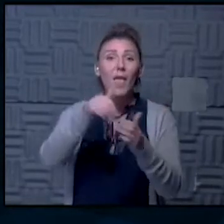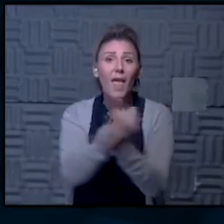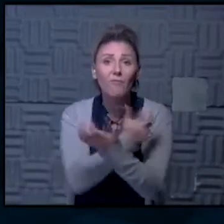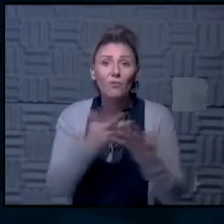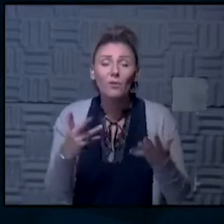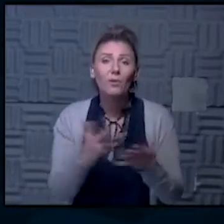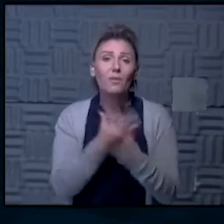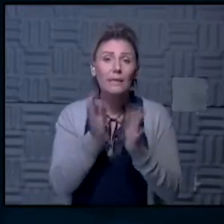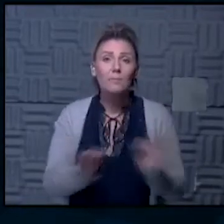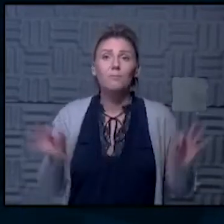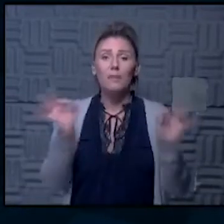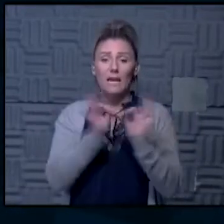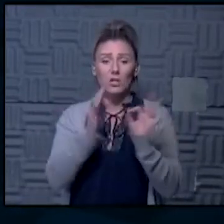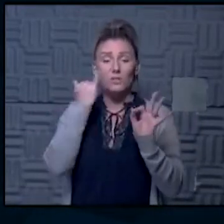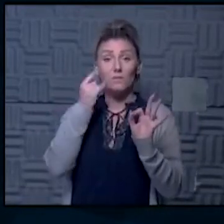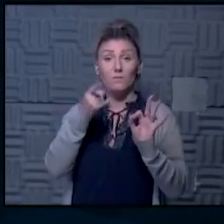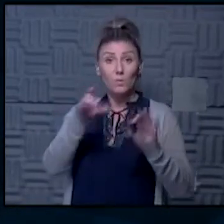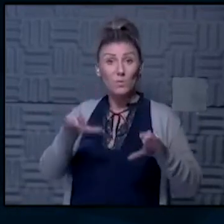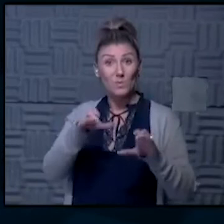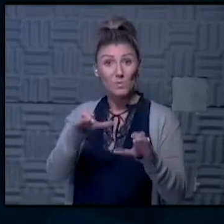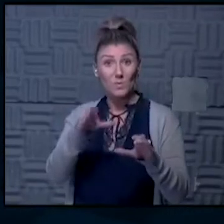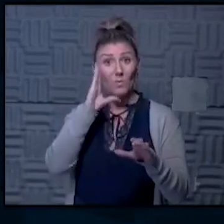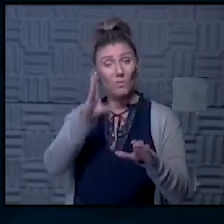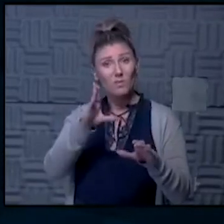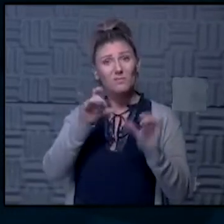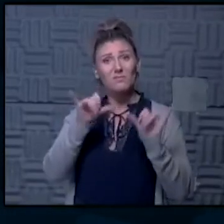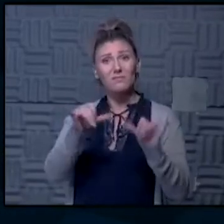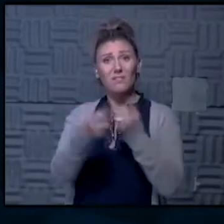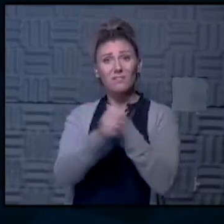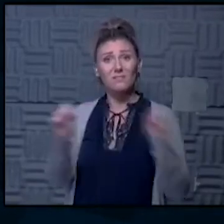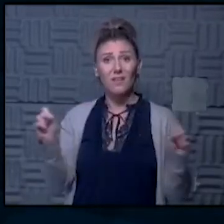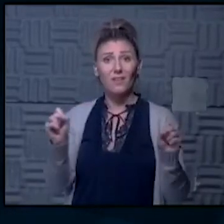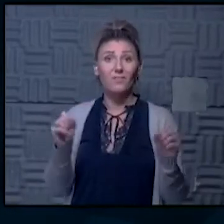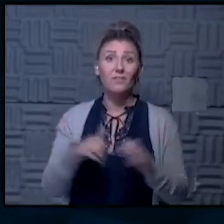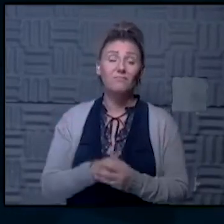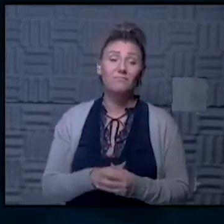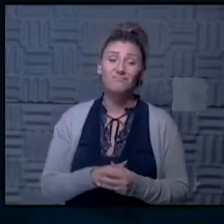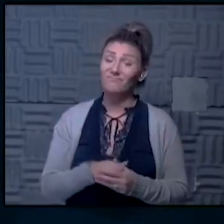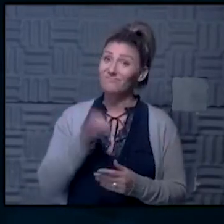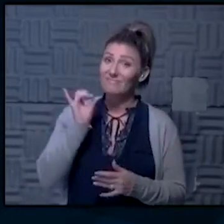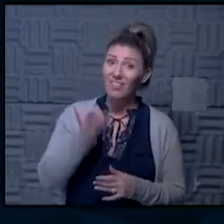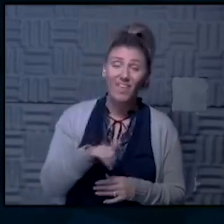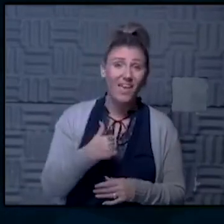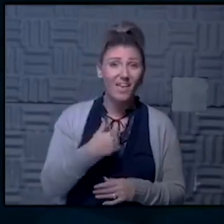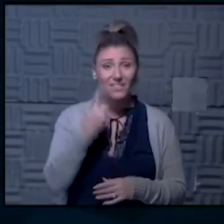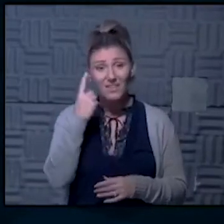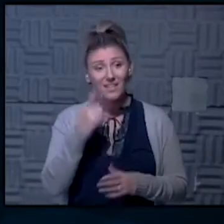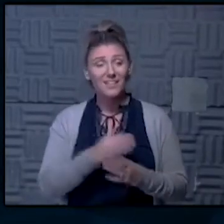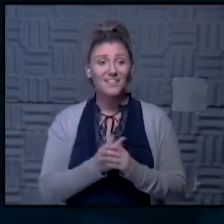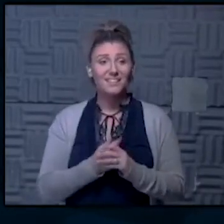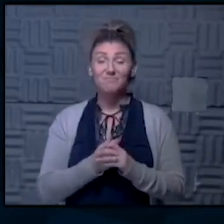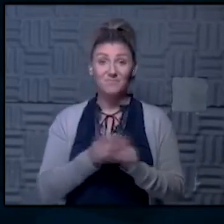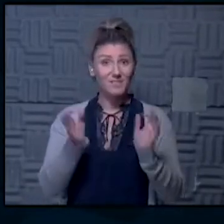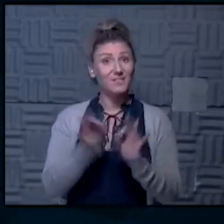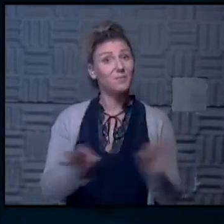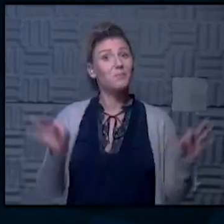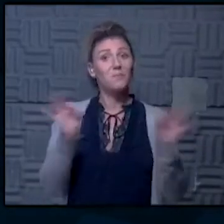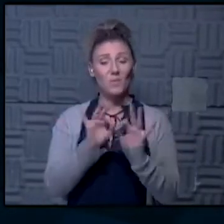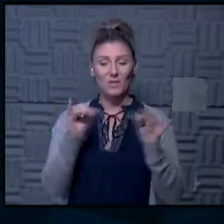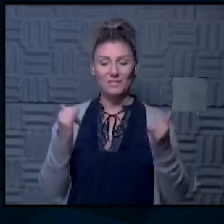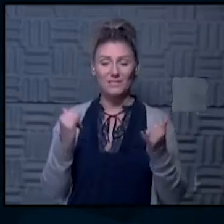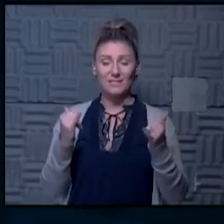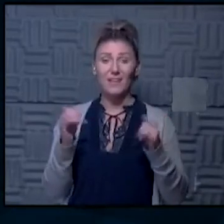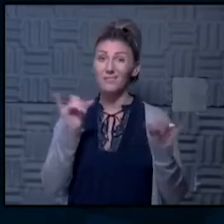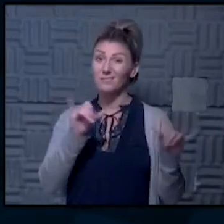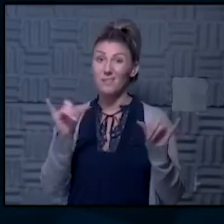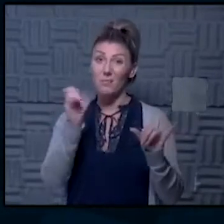know that if you do them, you can keep yourself safe. And that, I think, is just as important today as it really has